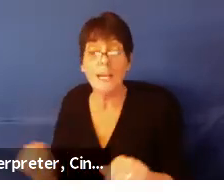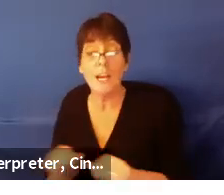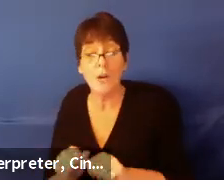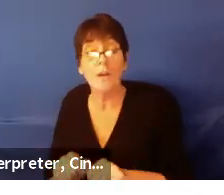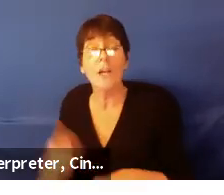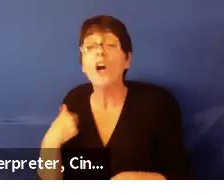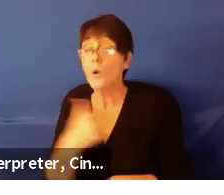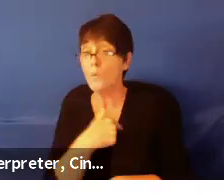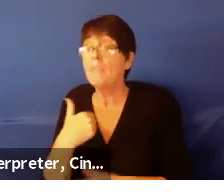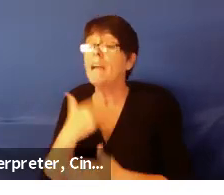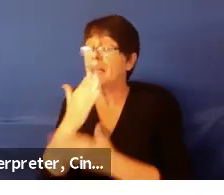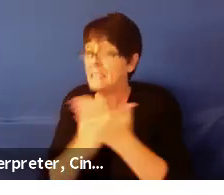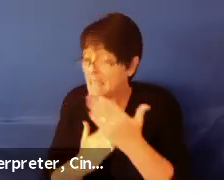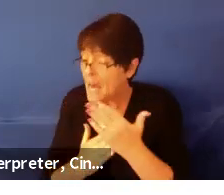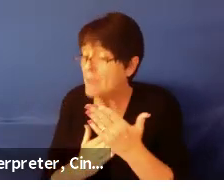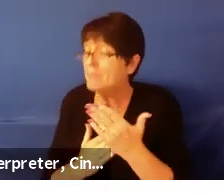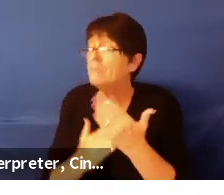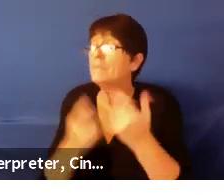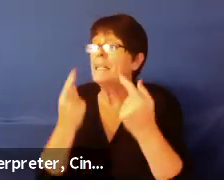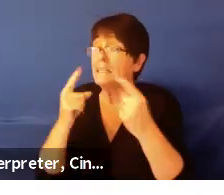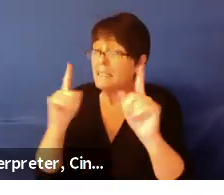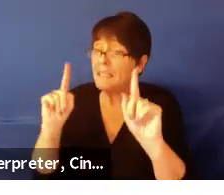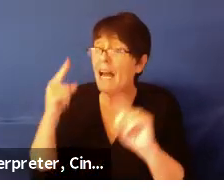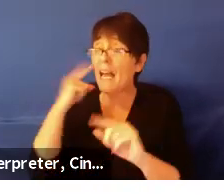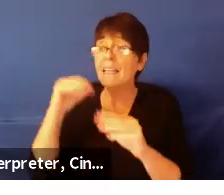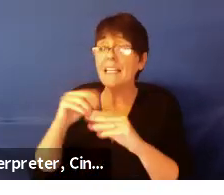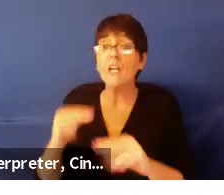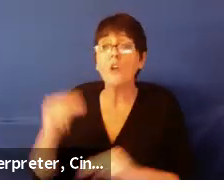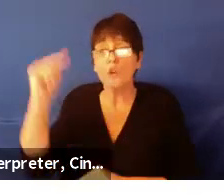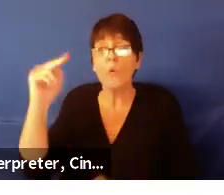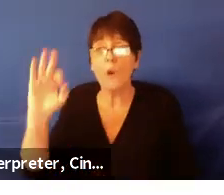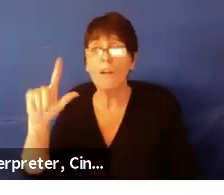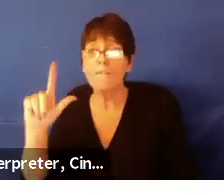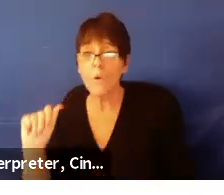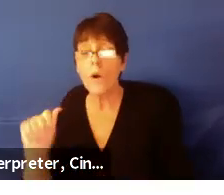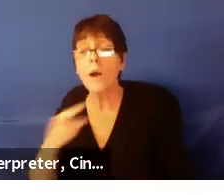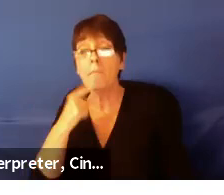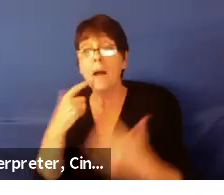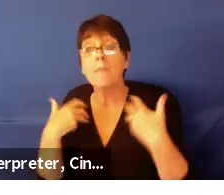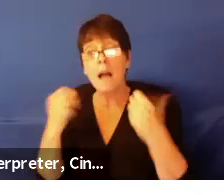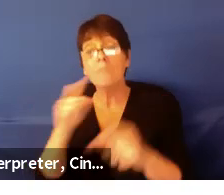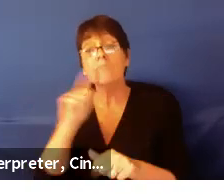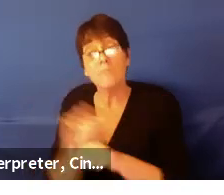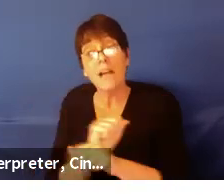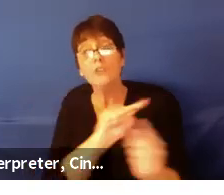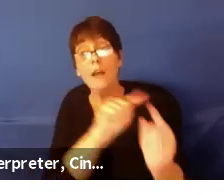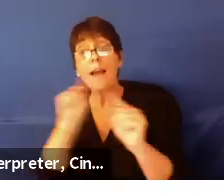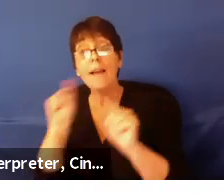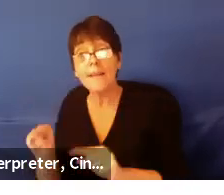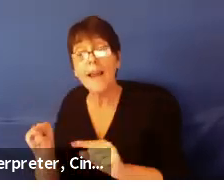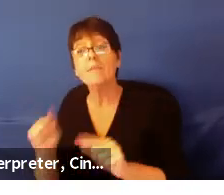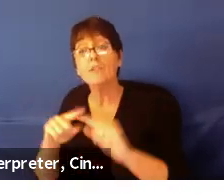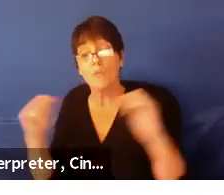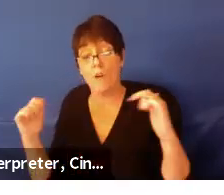have had some success, I think it was in North Florida, where public health actually came into a congregate